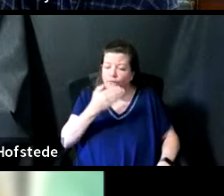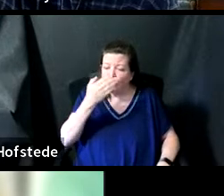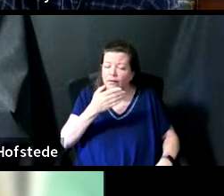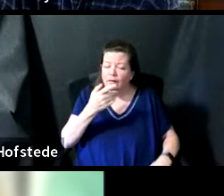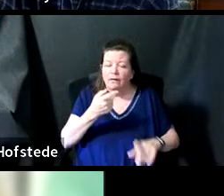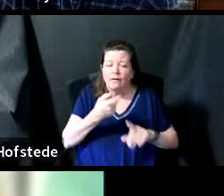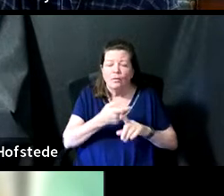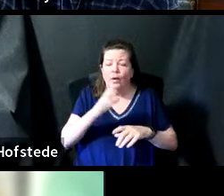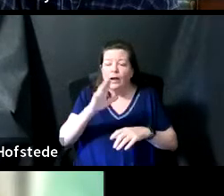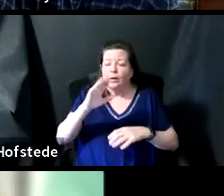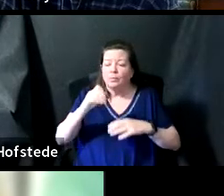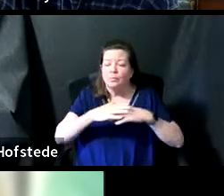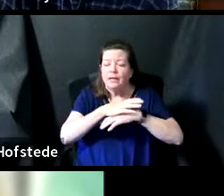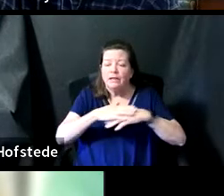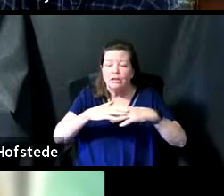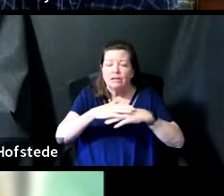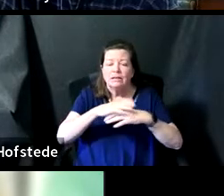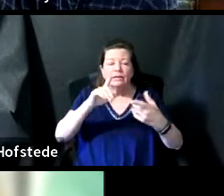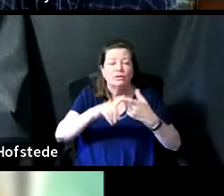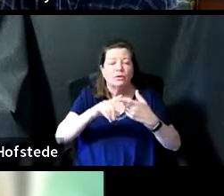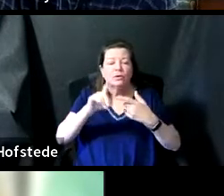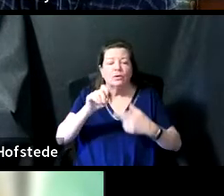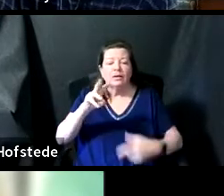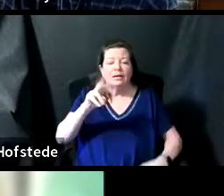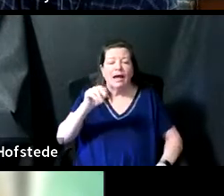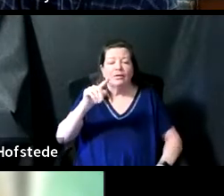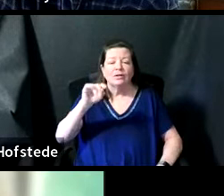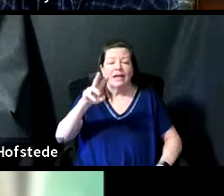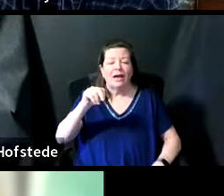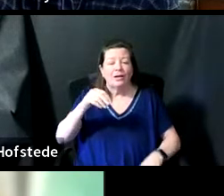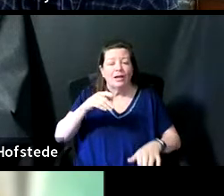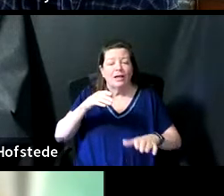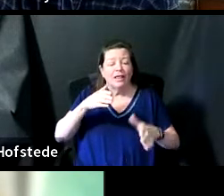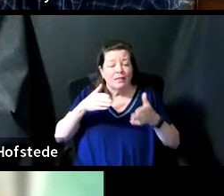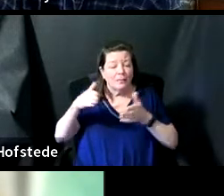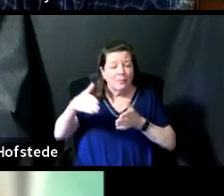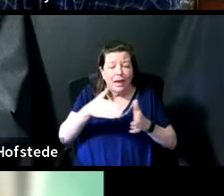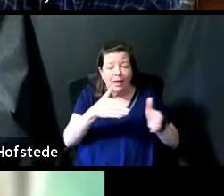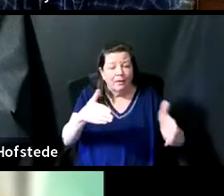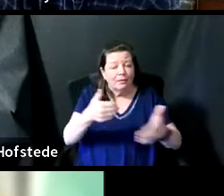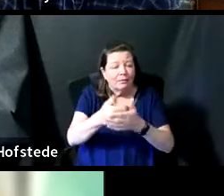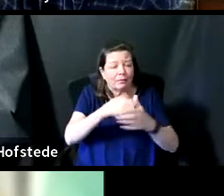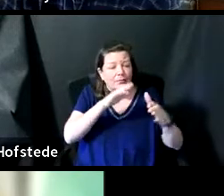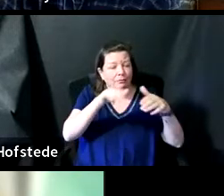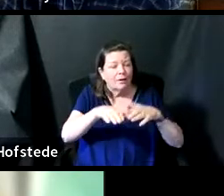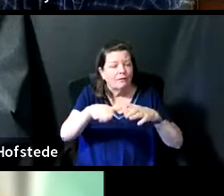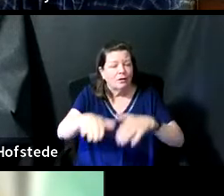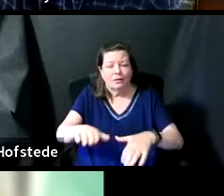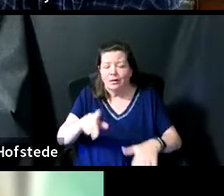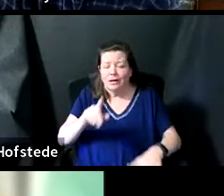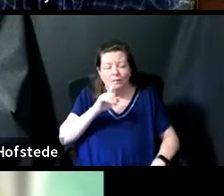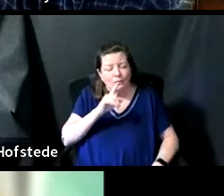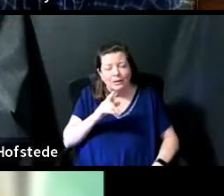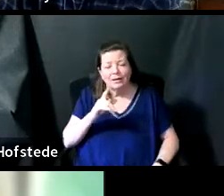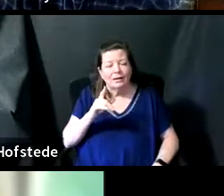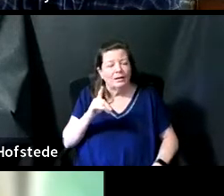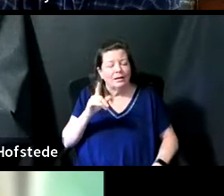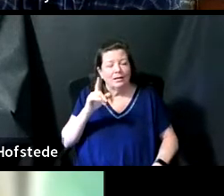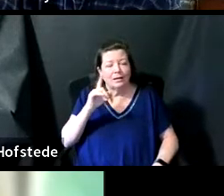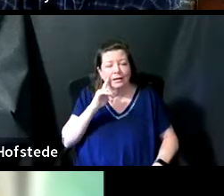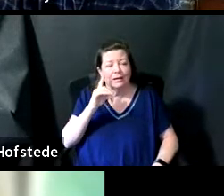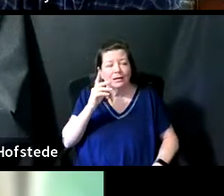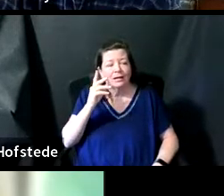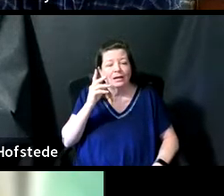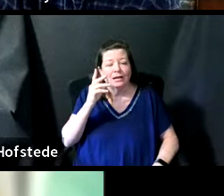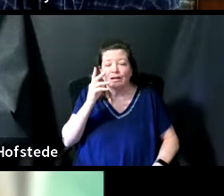like where Beaches is to downtown, that whole walkway along the river. I just find it's pretty